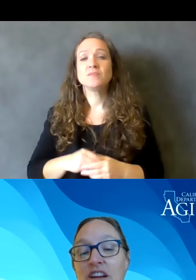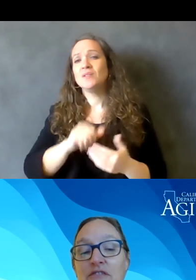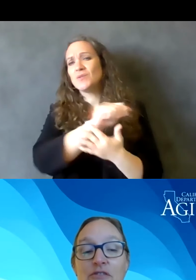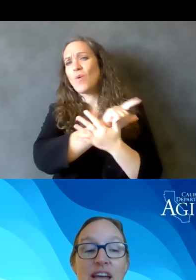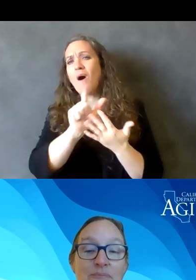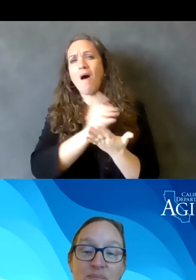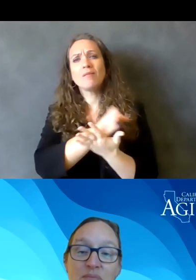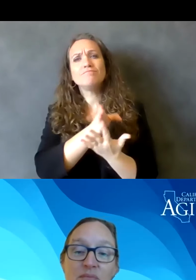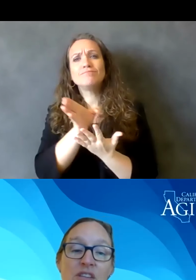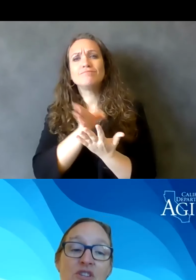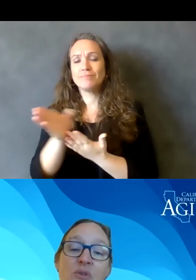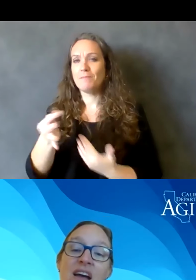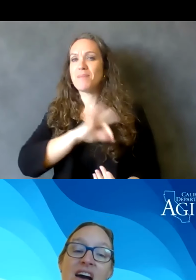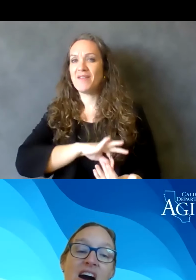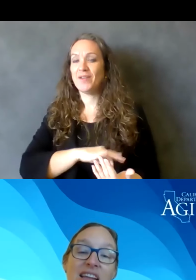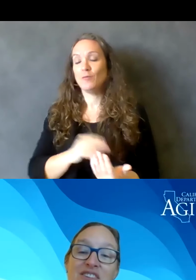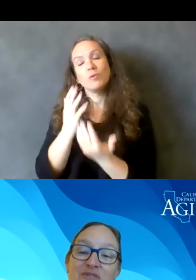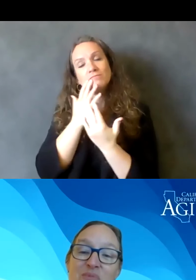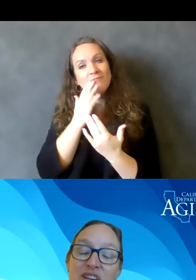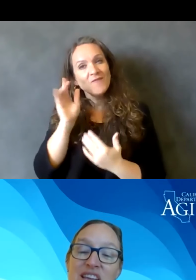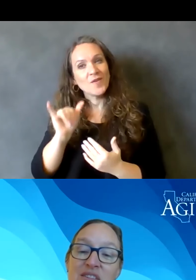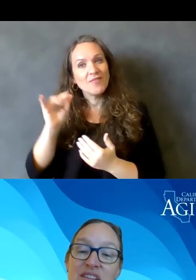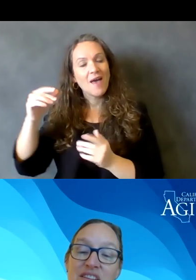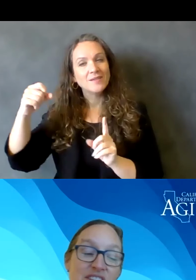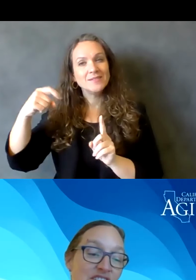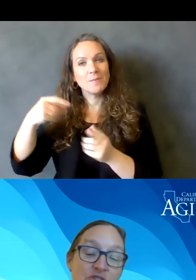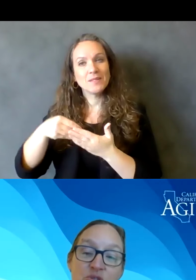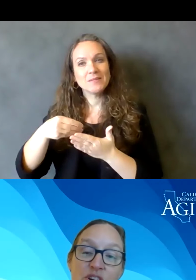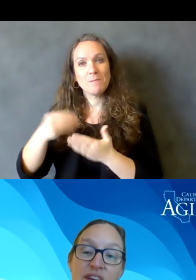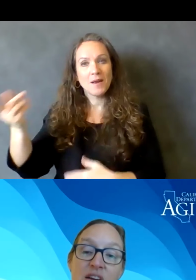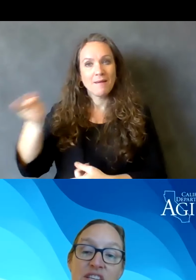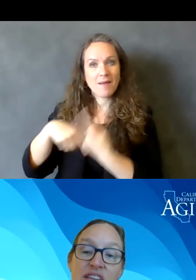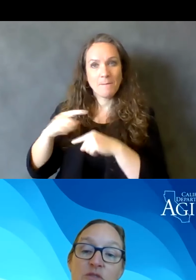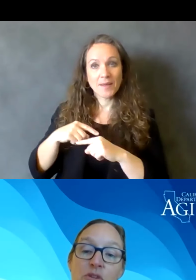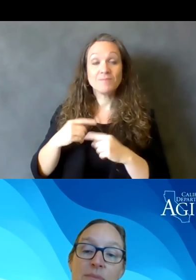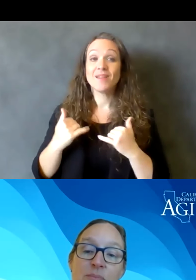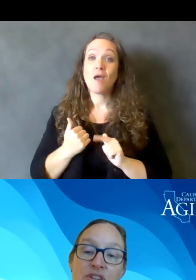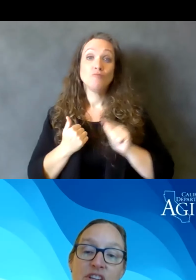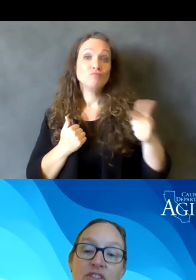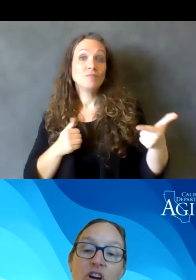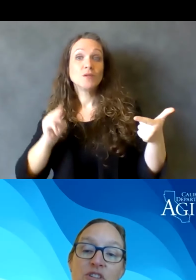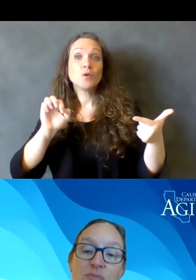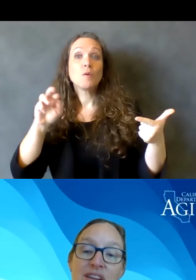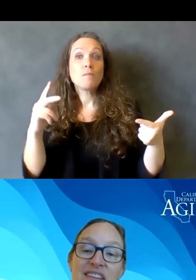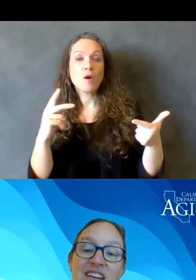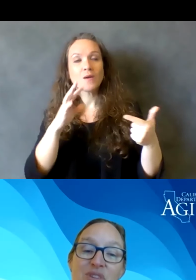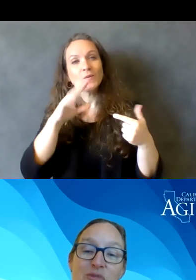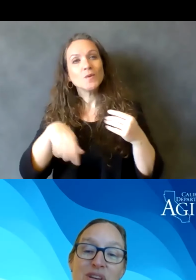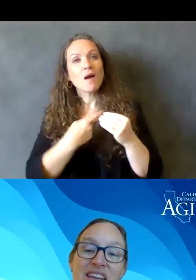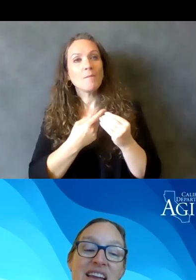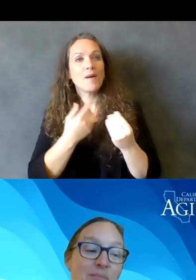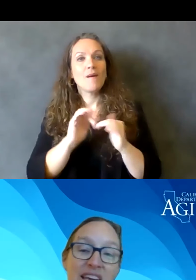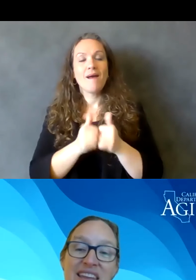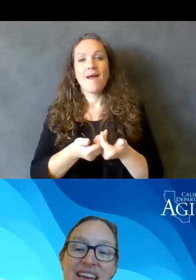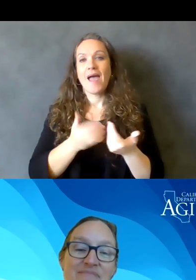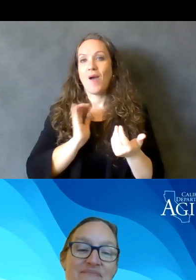and we're grateful for that. So I'll hand it off to Mark now to continue the story of how CDA's programs in particular are responding and